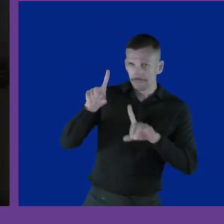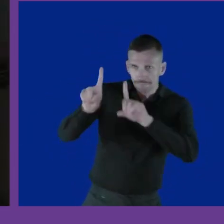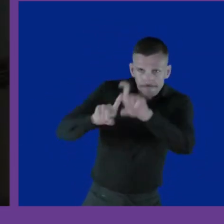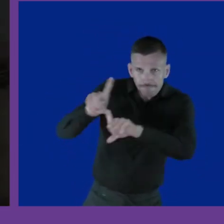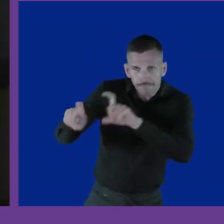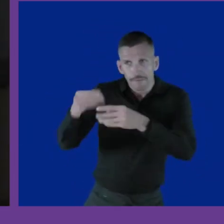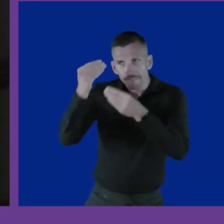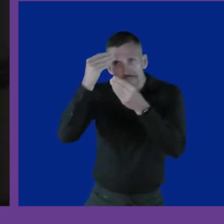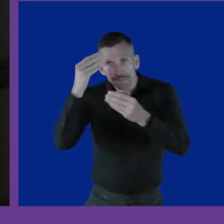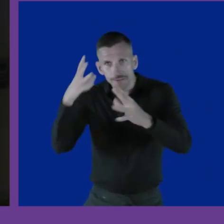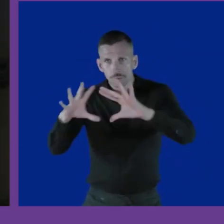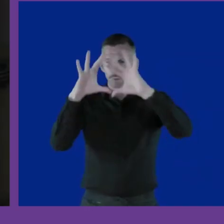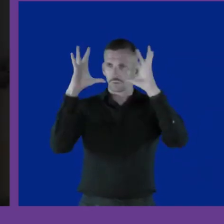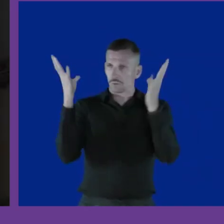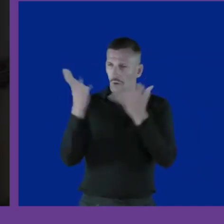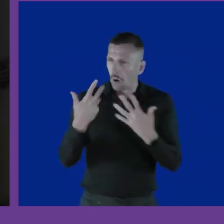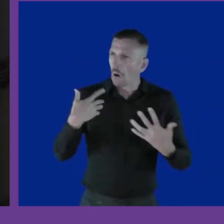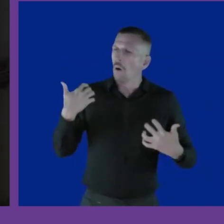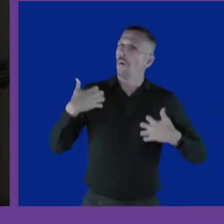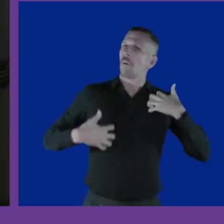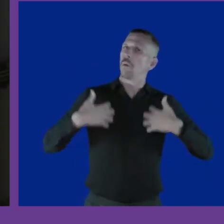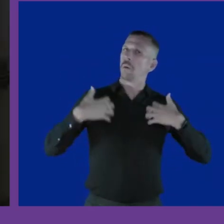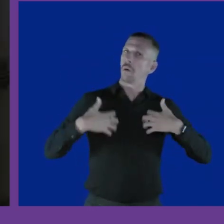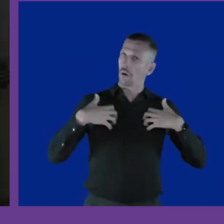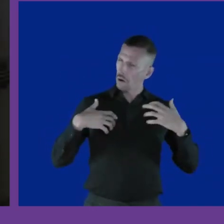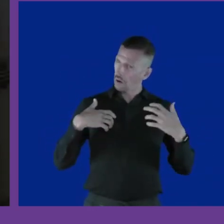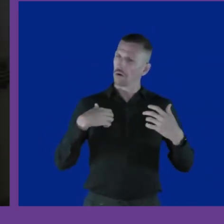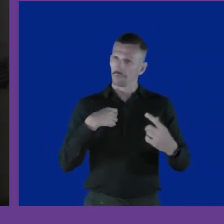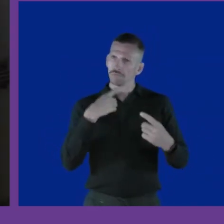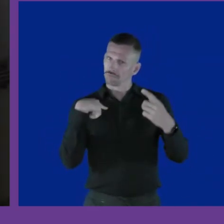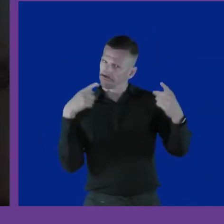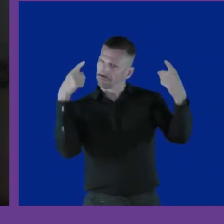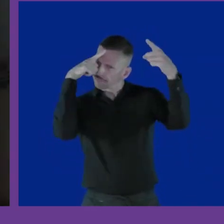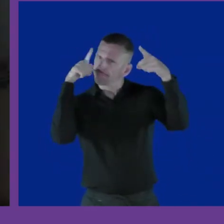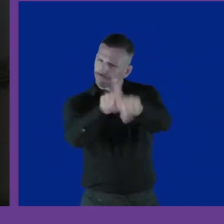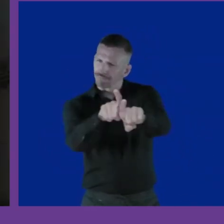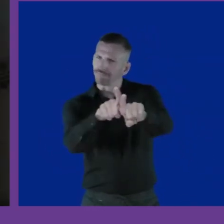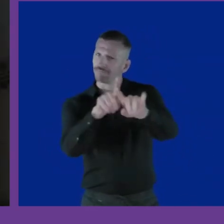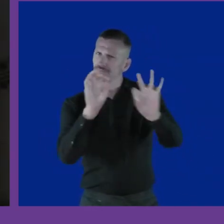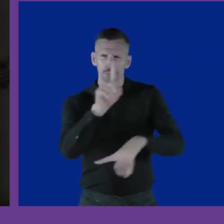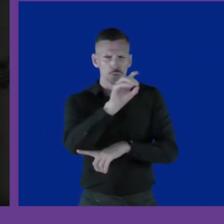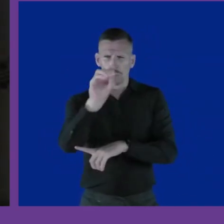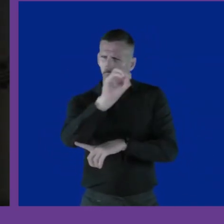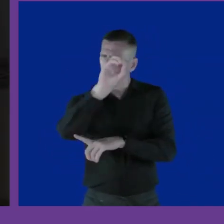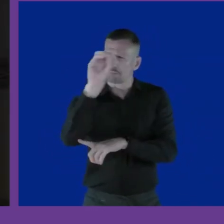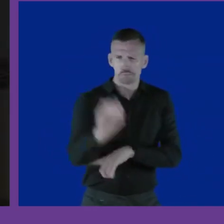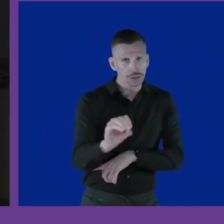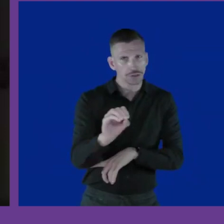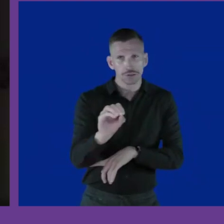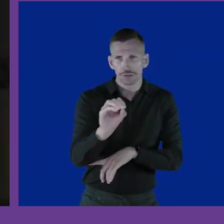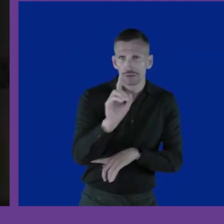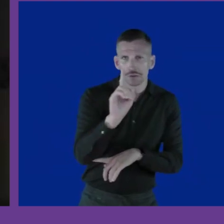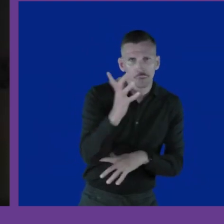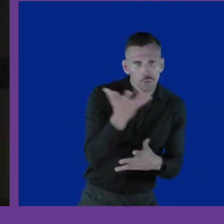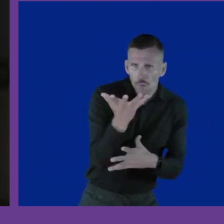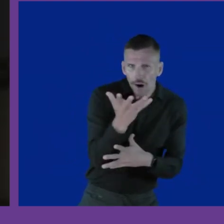today. I couldn't agree more with Jacob in having a unified approach to the software. For